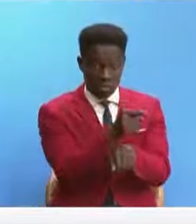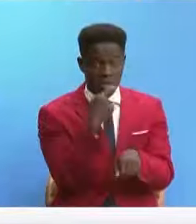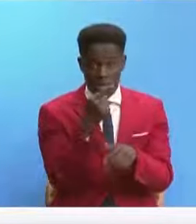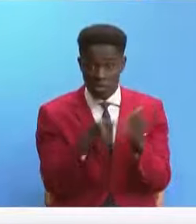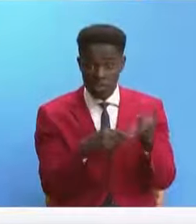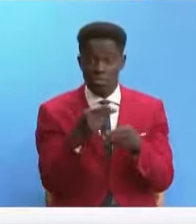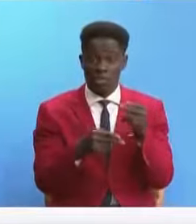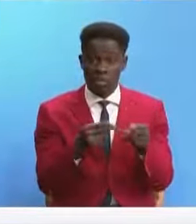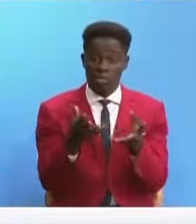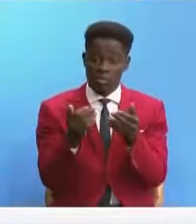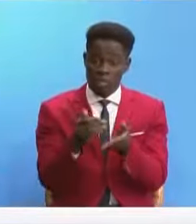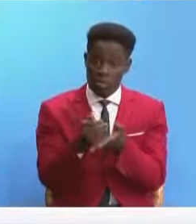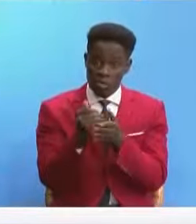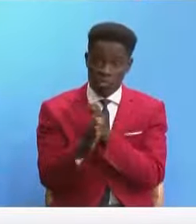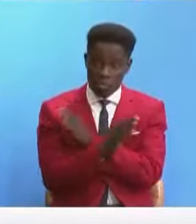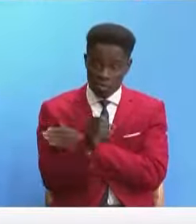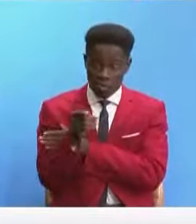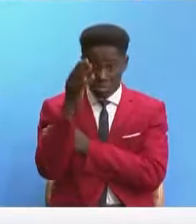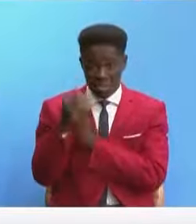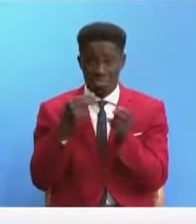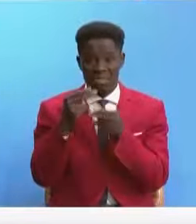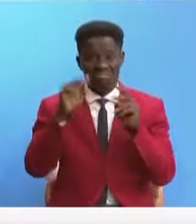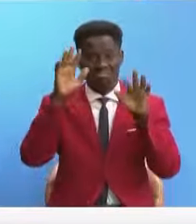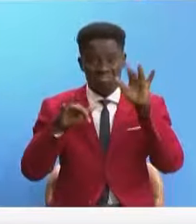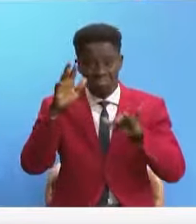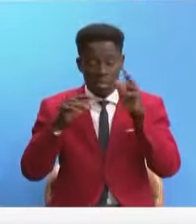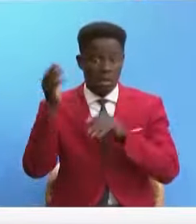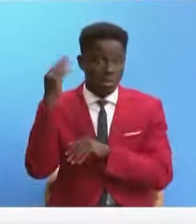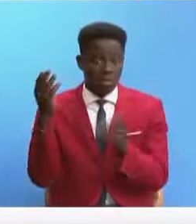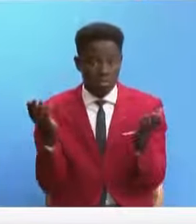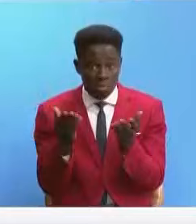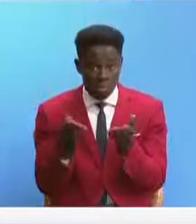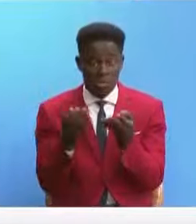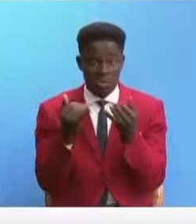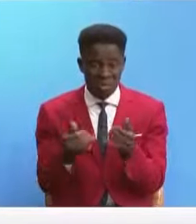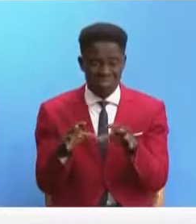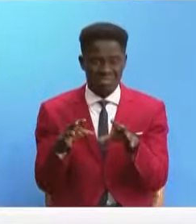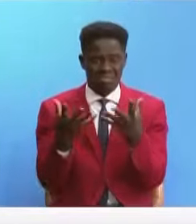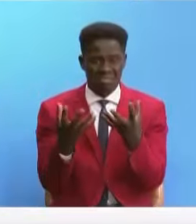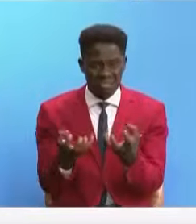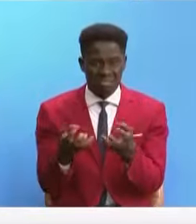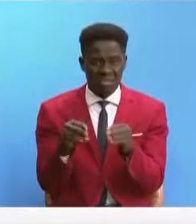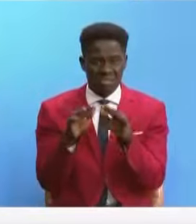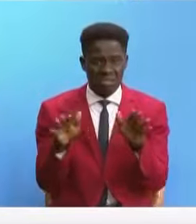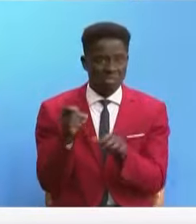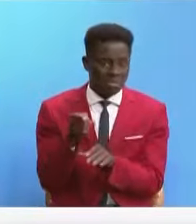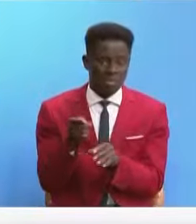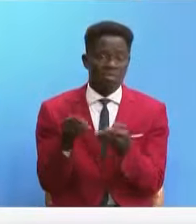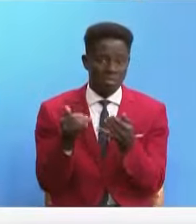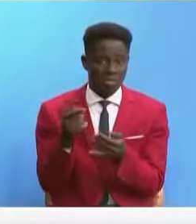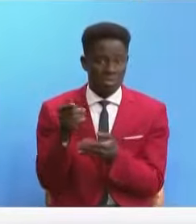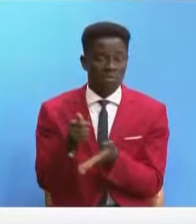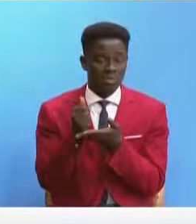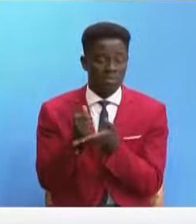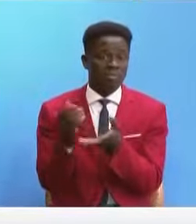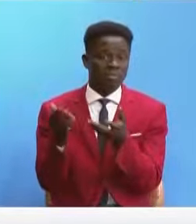drought situation. Speaking when he addressed the National Assembly in Lusaka today, President Ndayishimiye said the donation